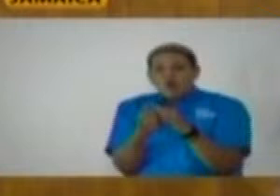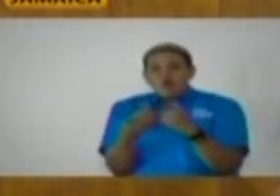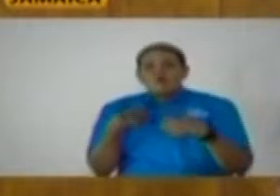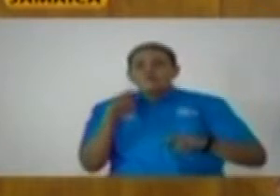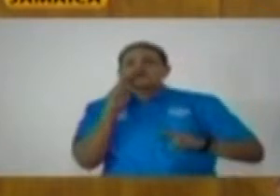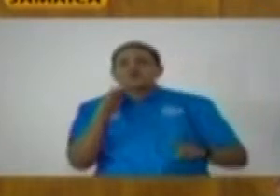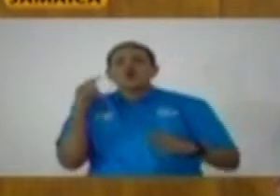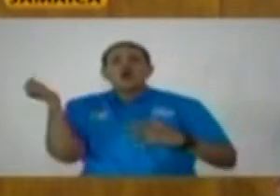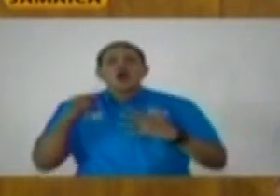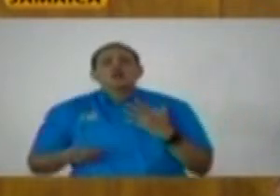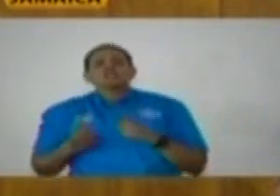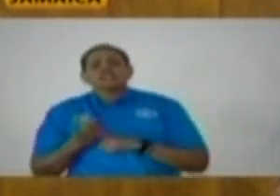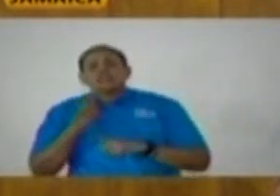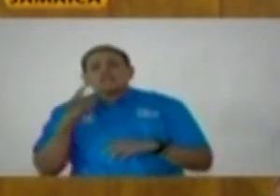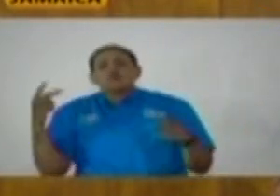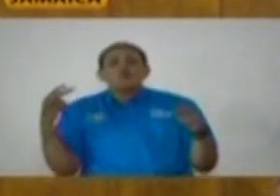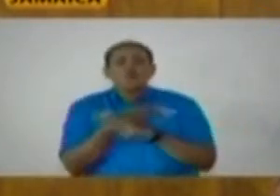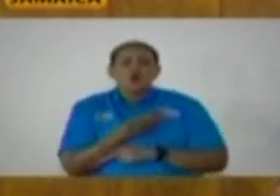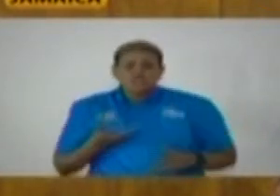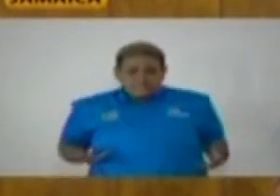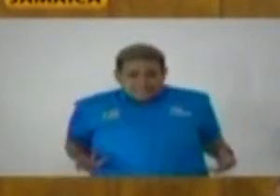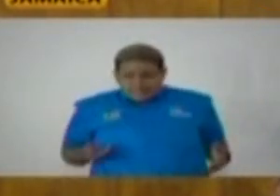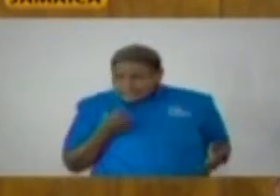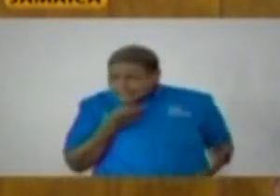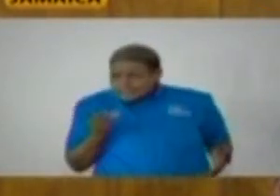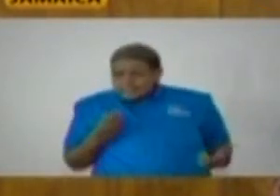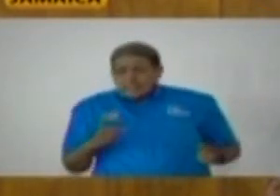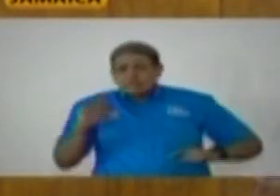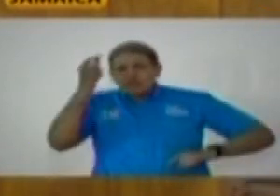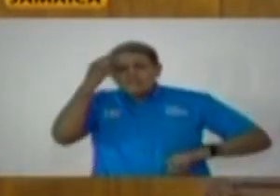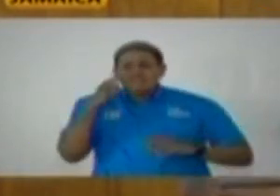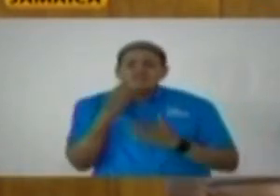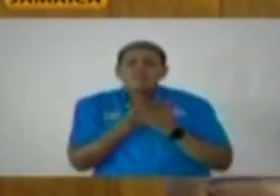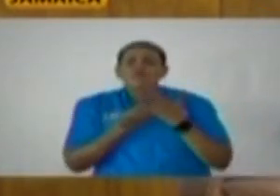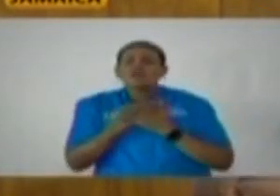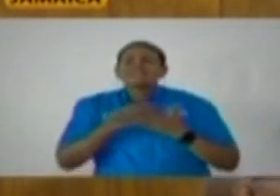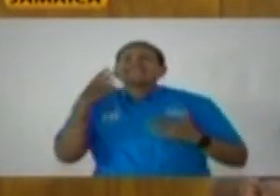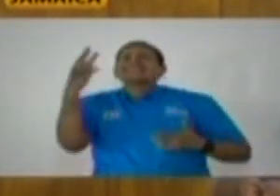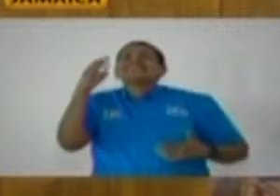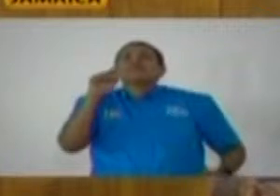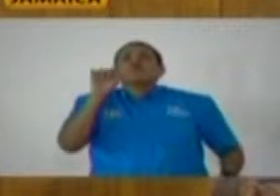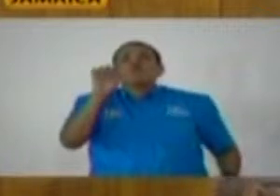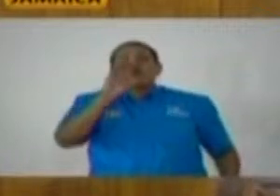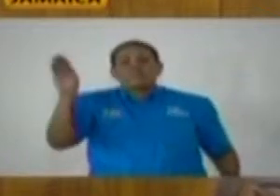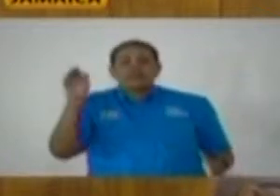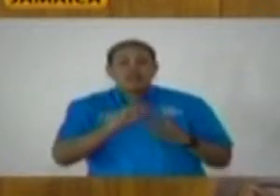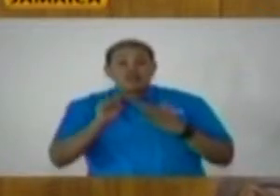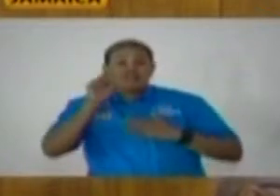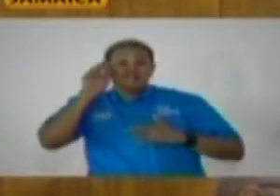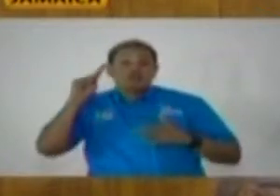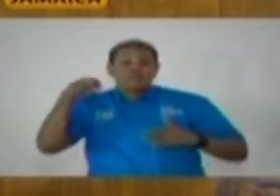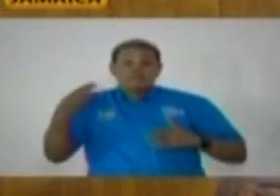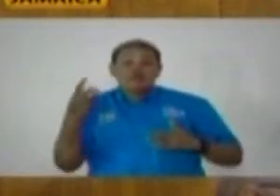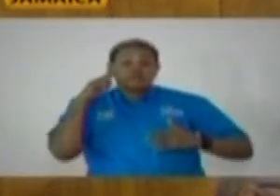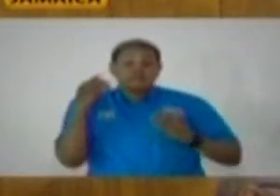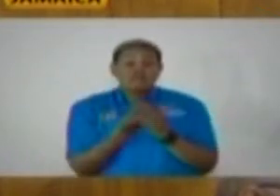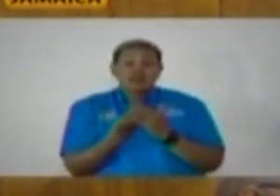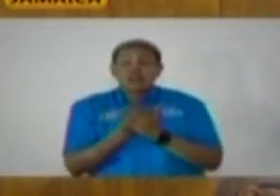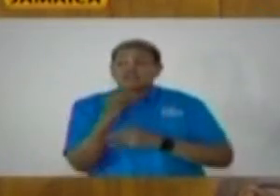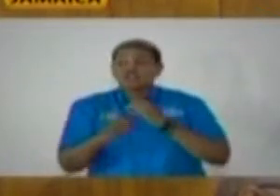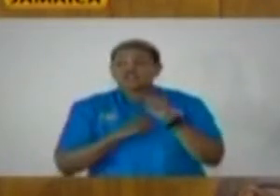the conditions of the worst off. The government has budgeted $16.1 billion for PATH for the fiscal